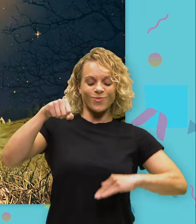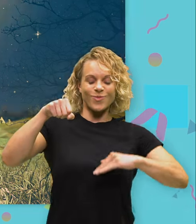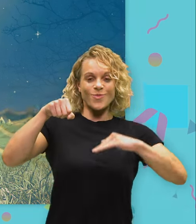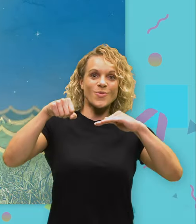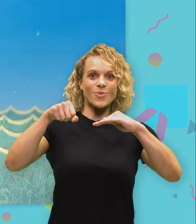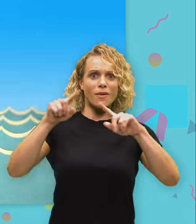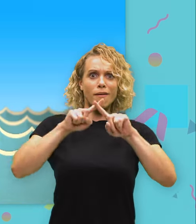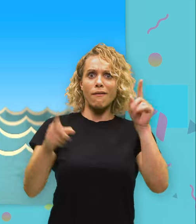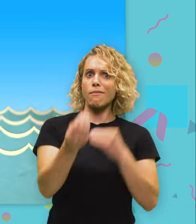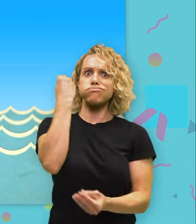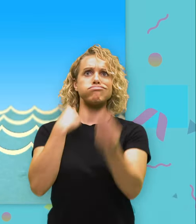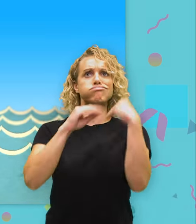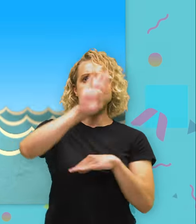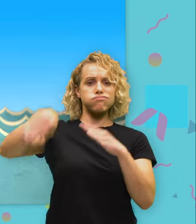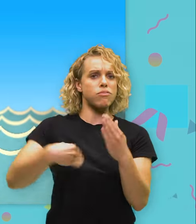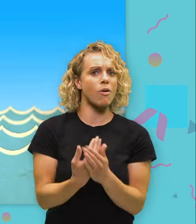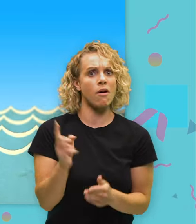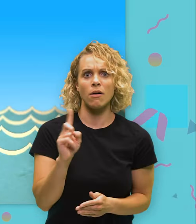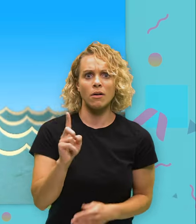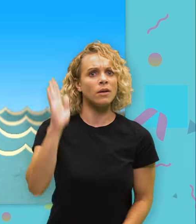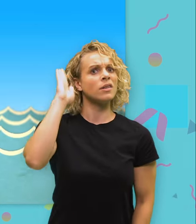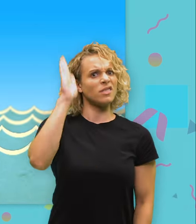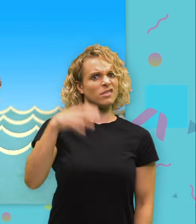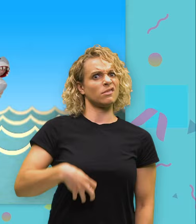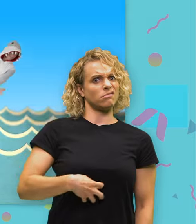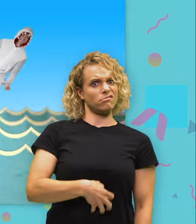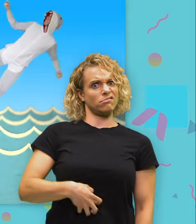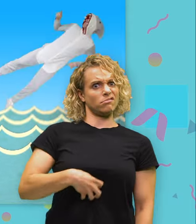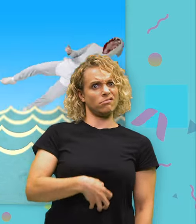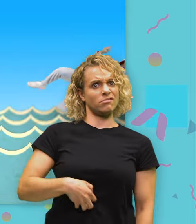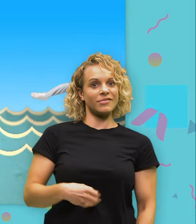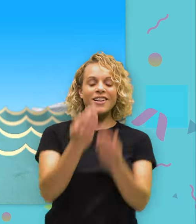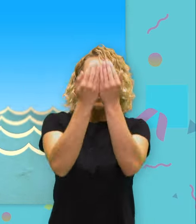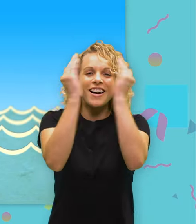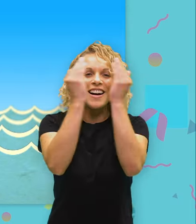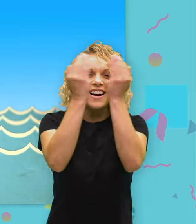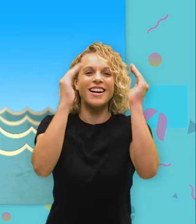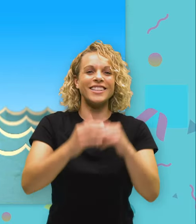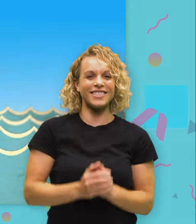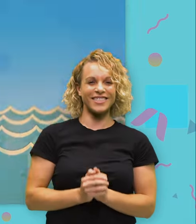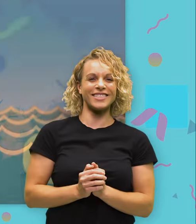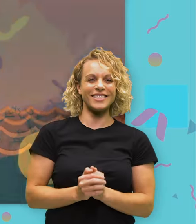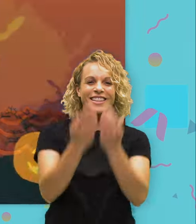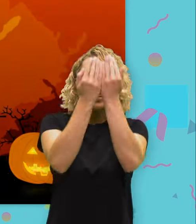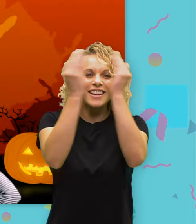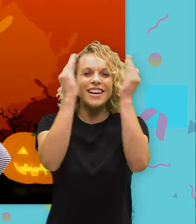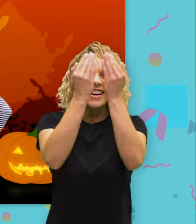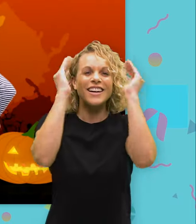until it's nice and full, but don't eat it all at once or else you'll be miserable.